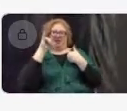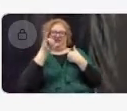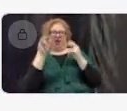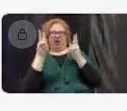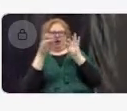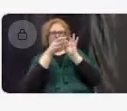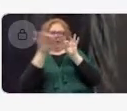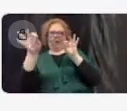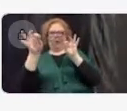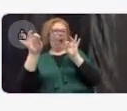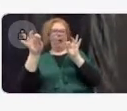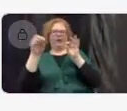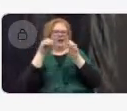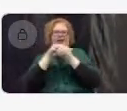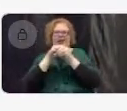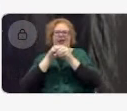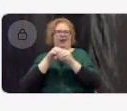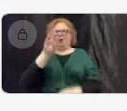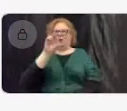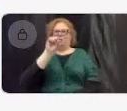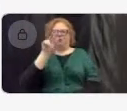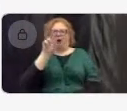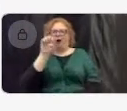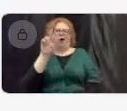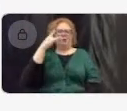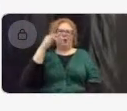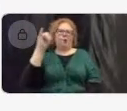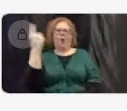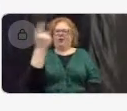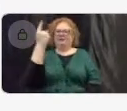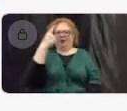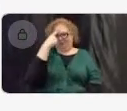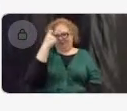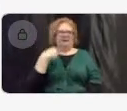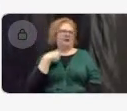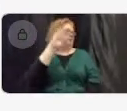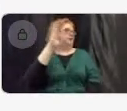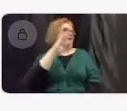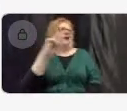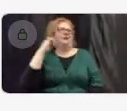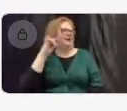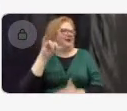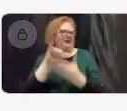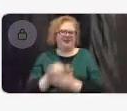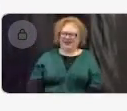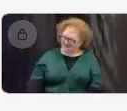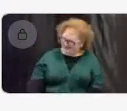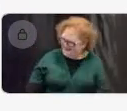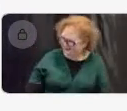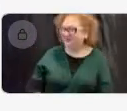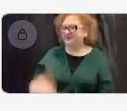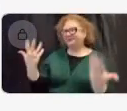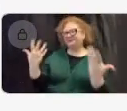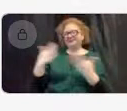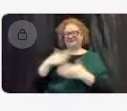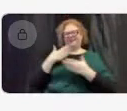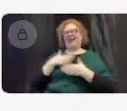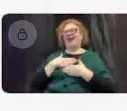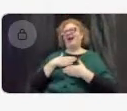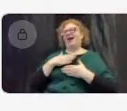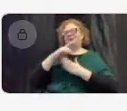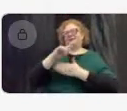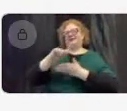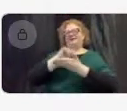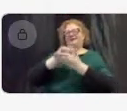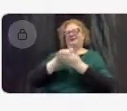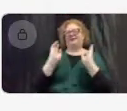would. Well, this is the season. So. All right, so we have some oppositions here, and we're going to go ahead and accordingly,